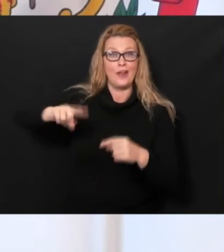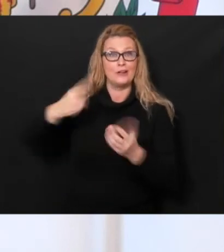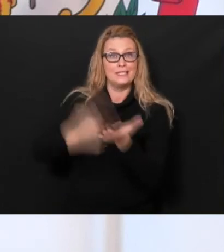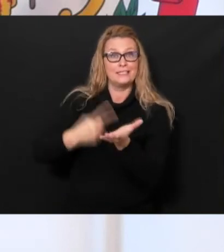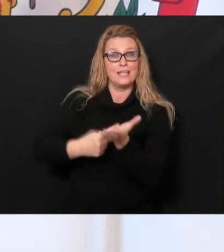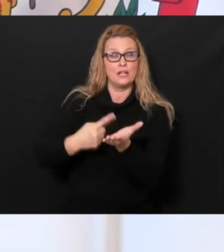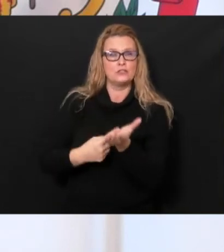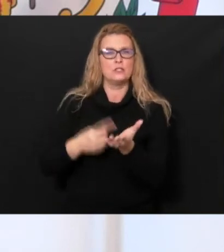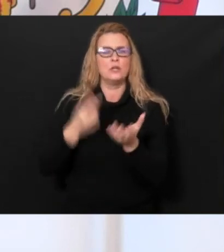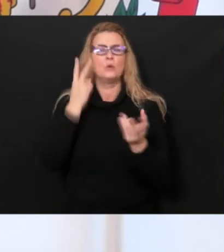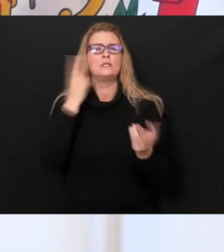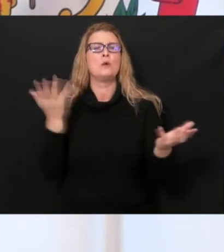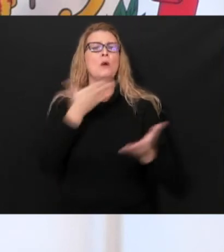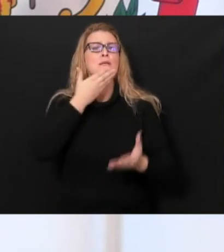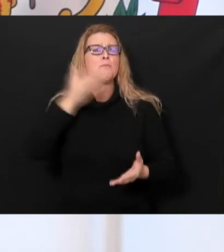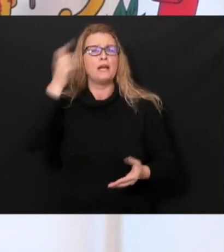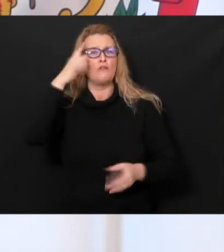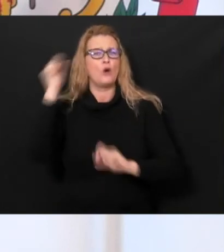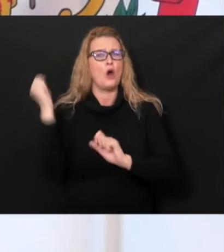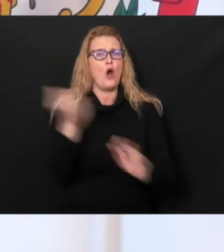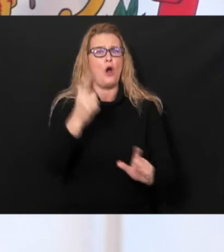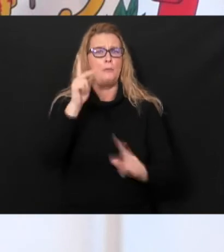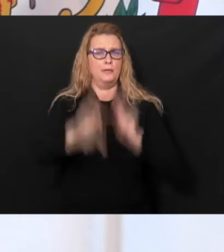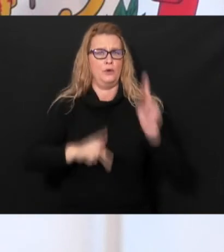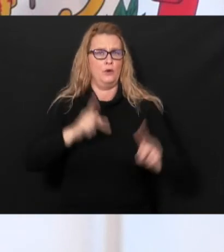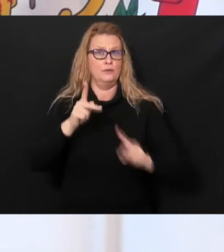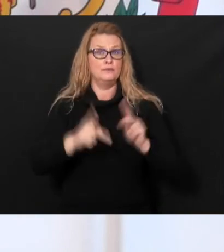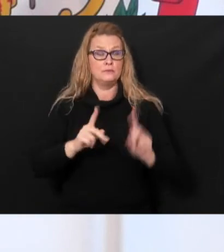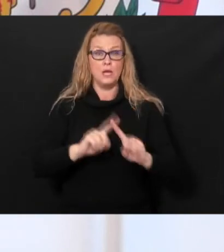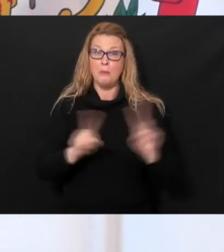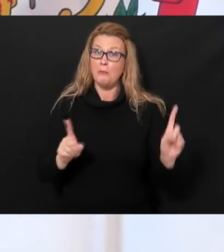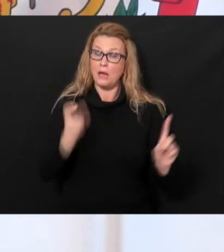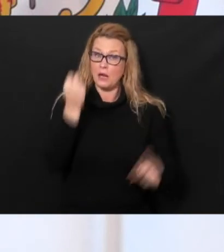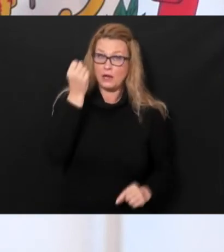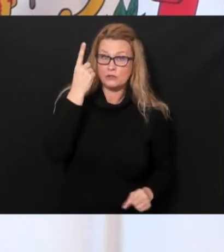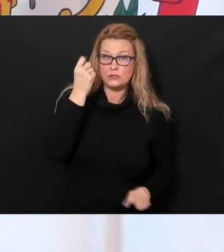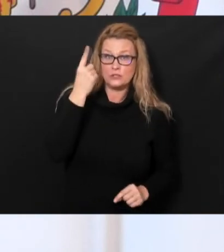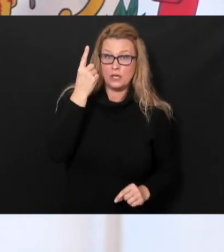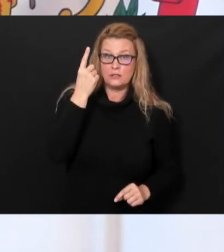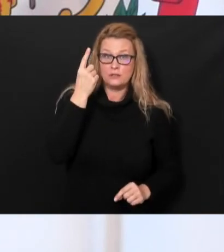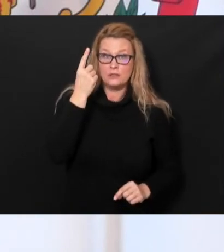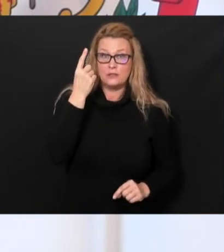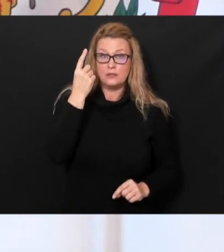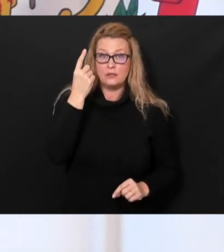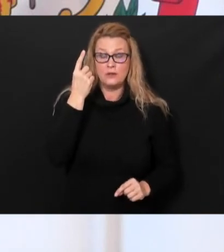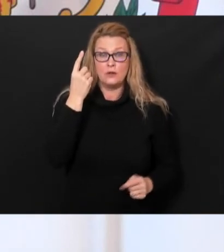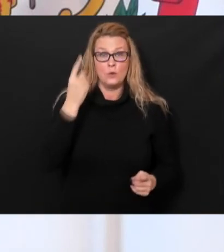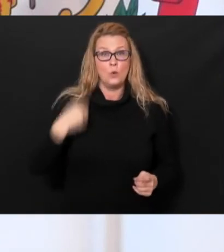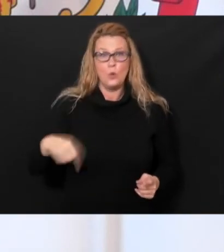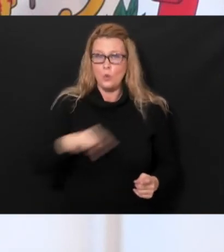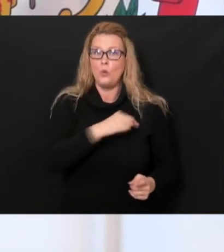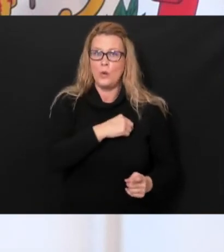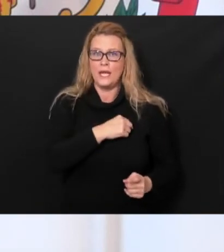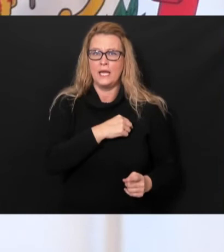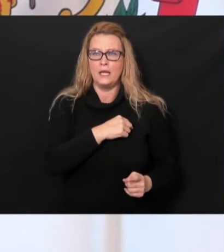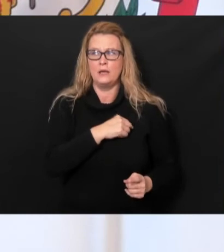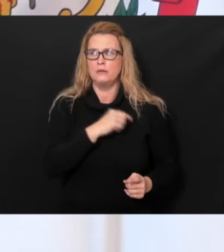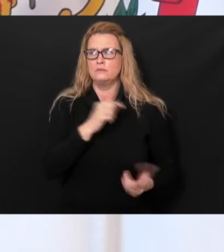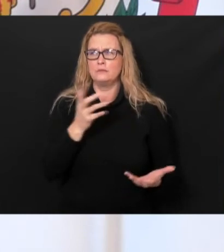very best for all of us. But without any question, Mark, we would all be really